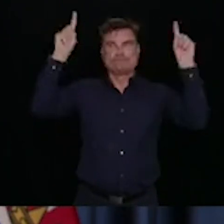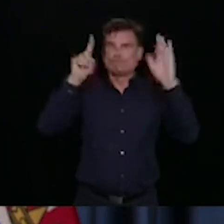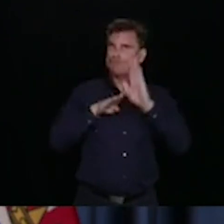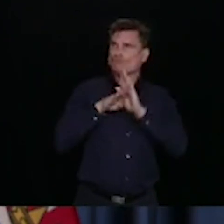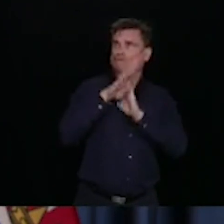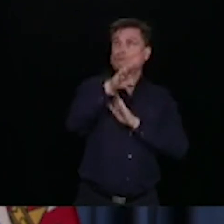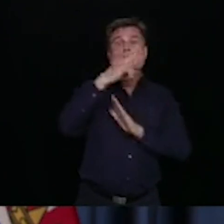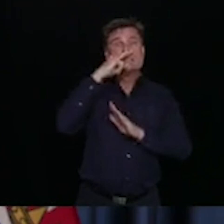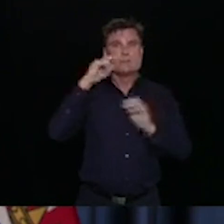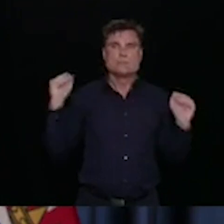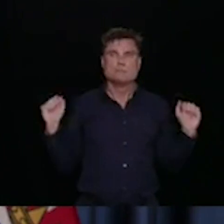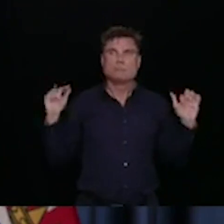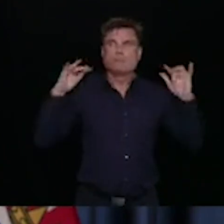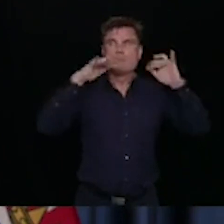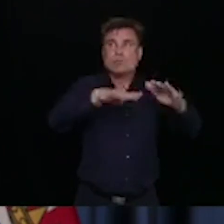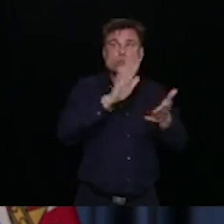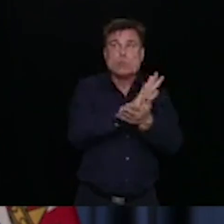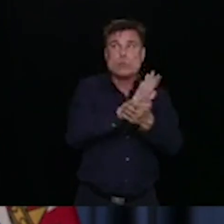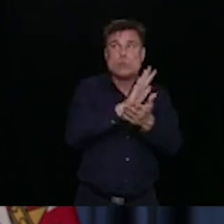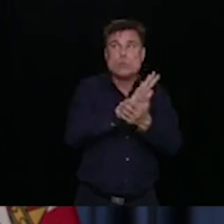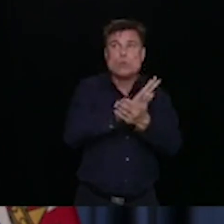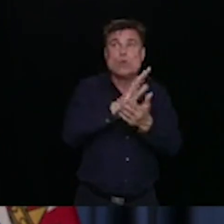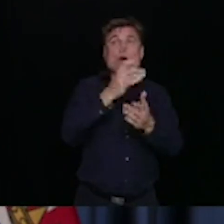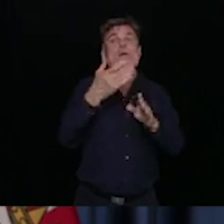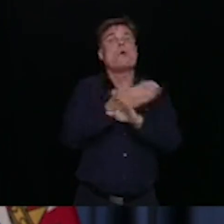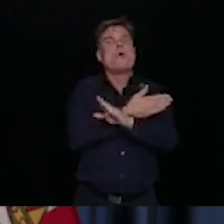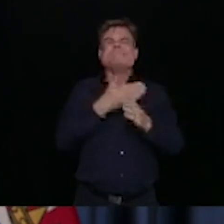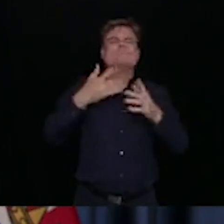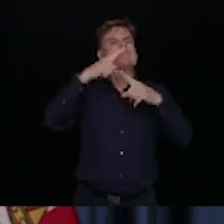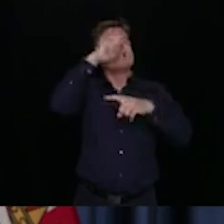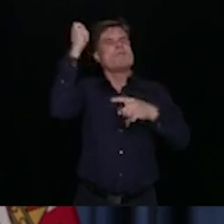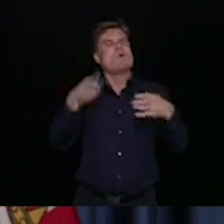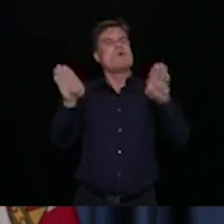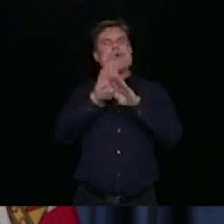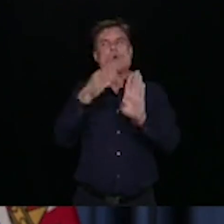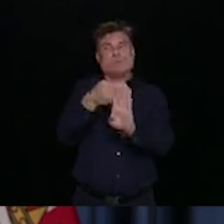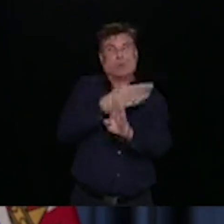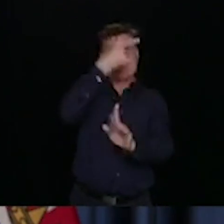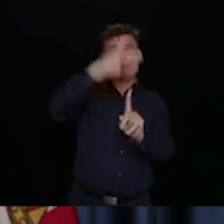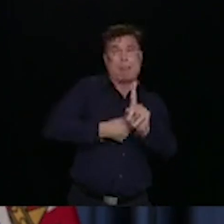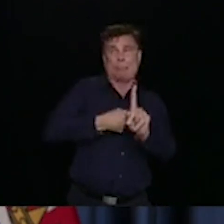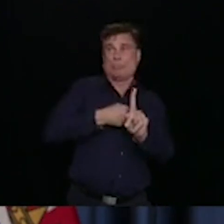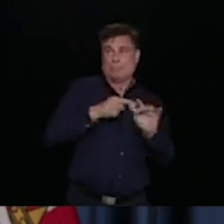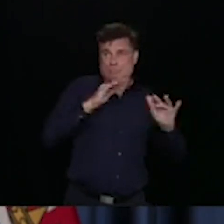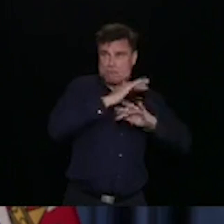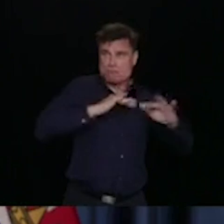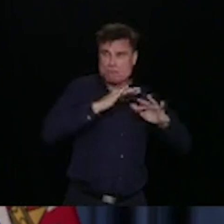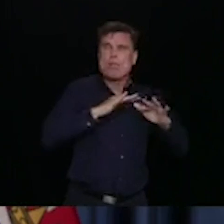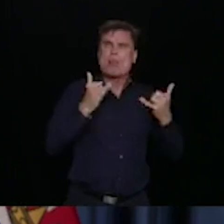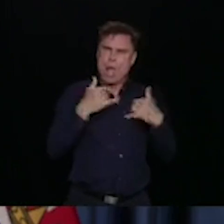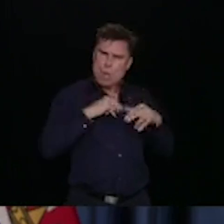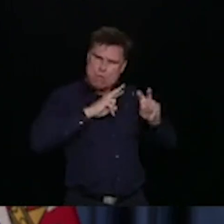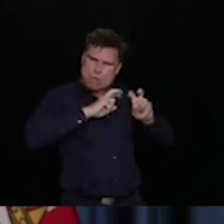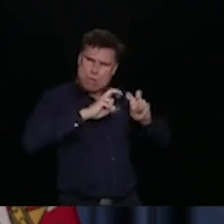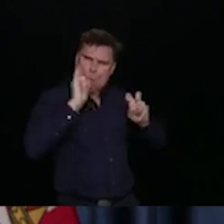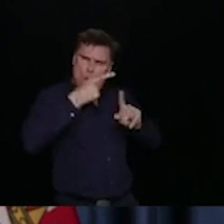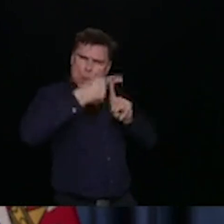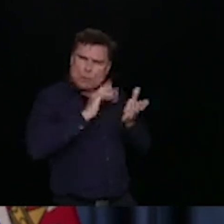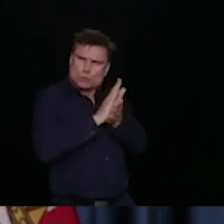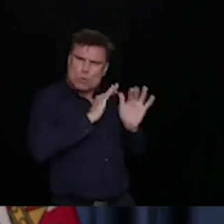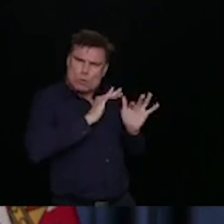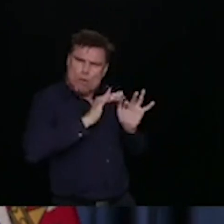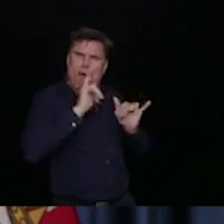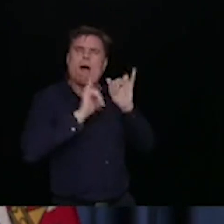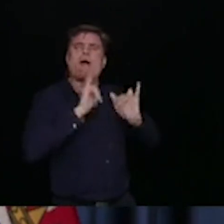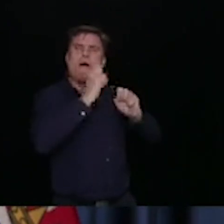in the past school year so that we can have good data and a better understanding of the challenges we'll face come September.